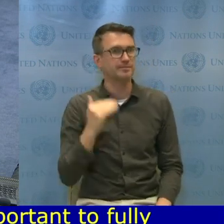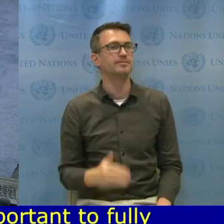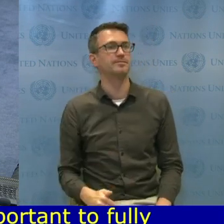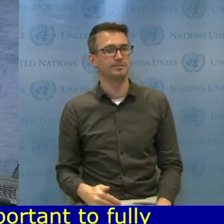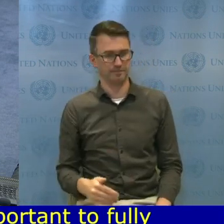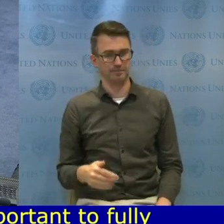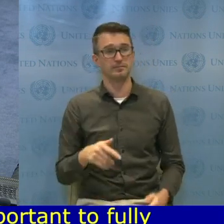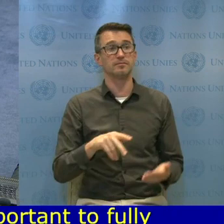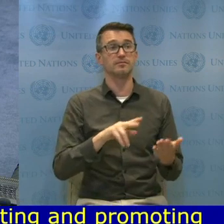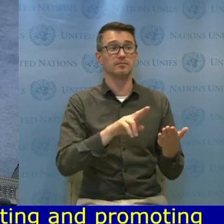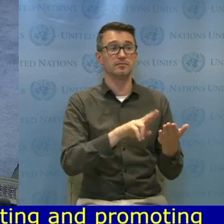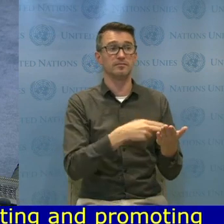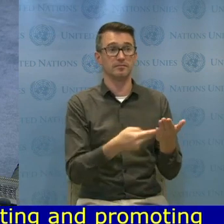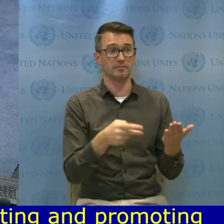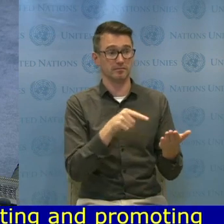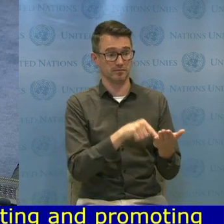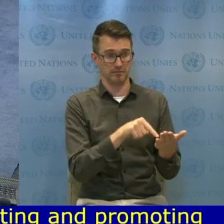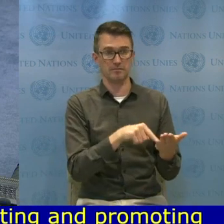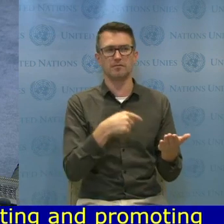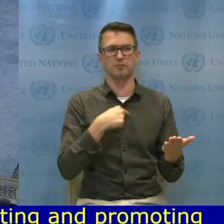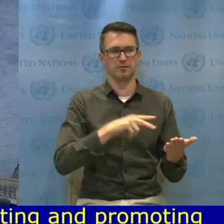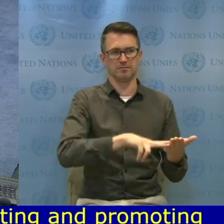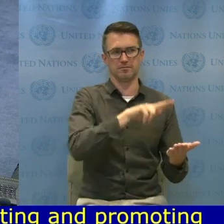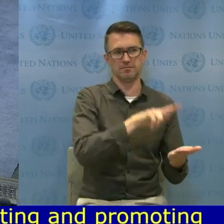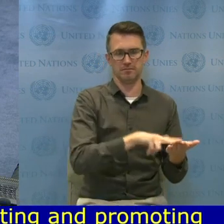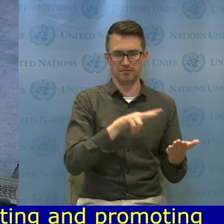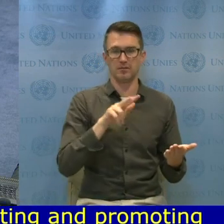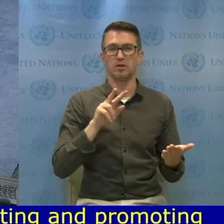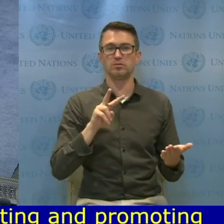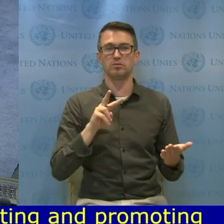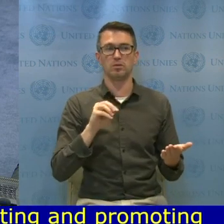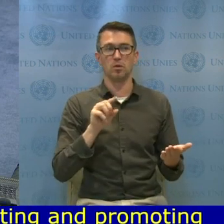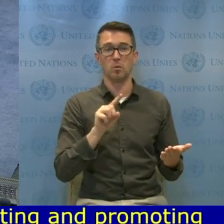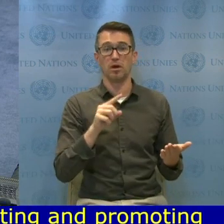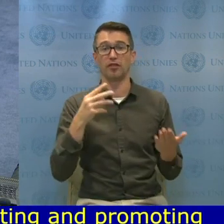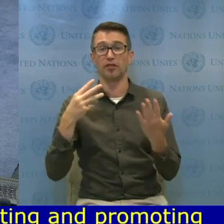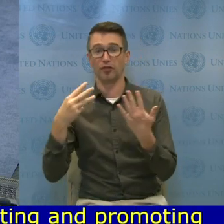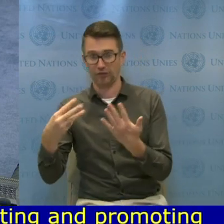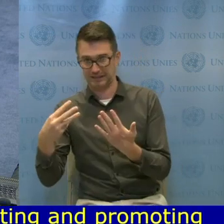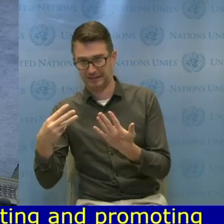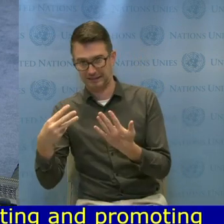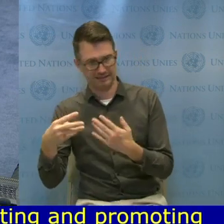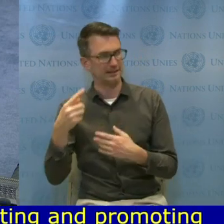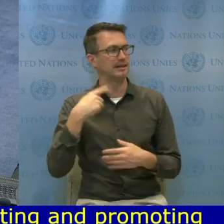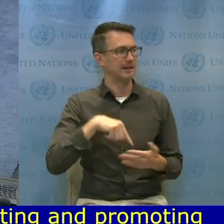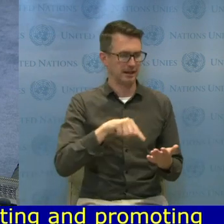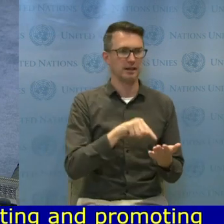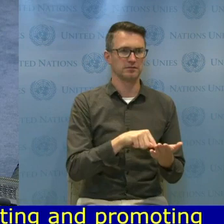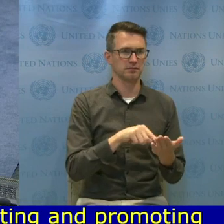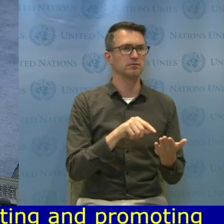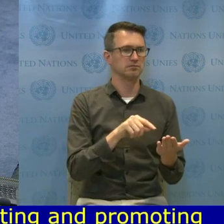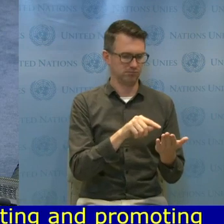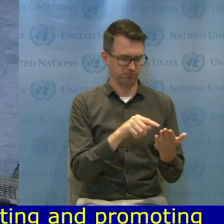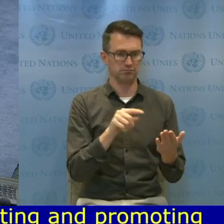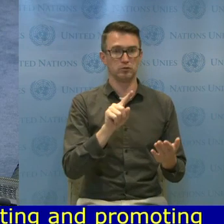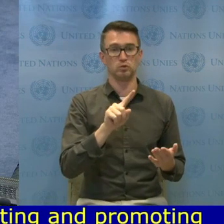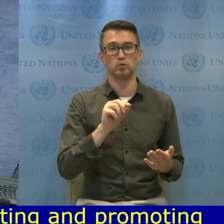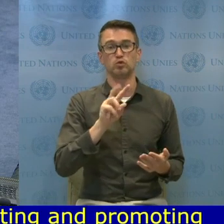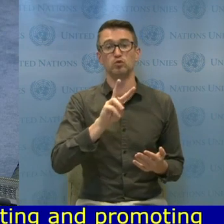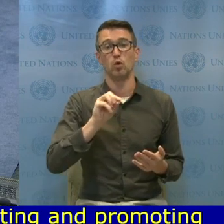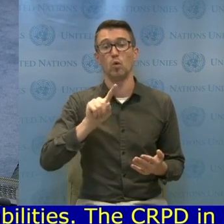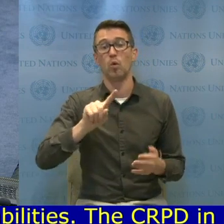November 2016. At the present, we actively taken domestic measure for implementation of the CRPD and